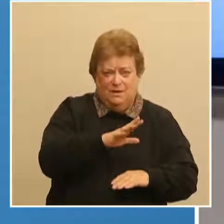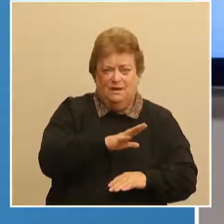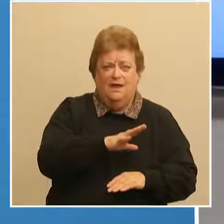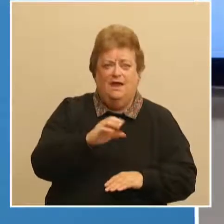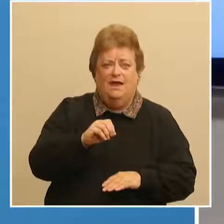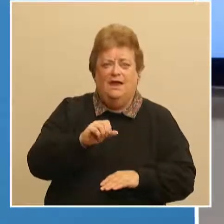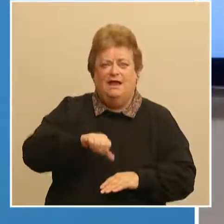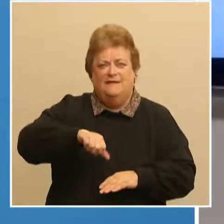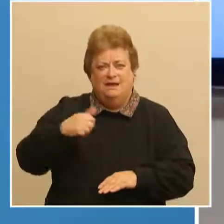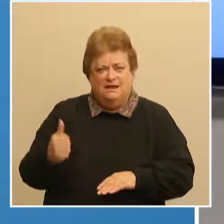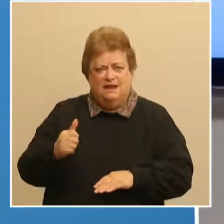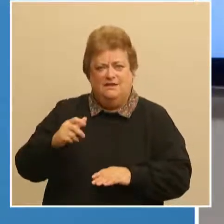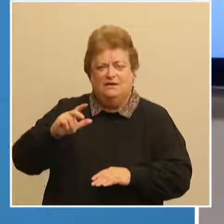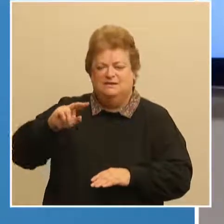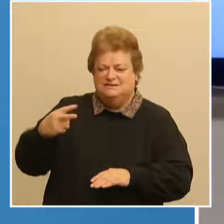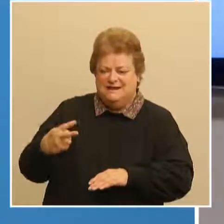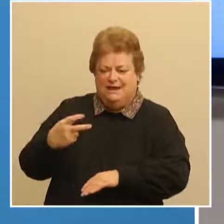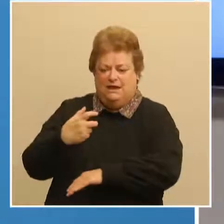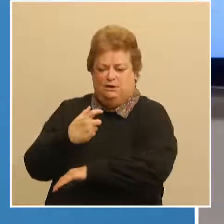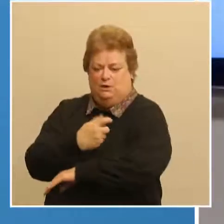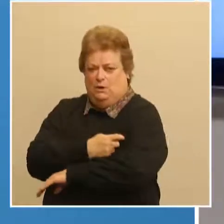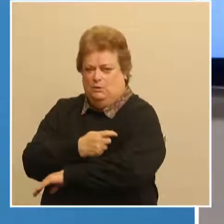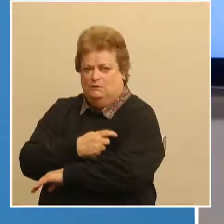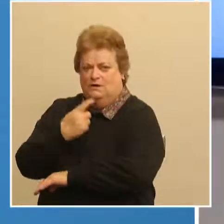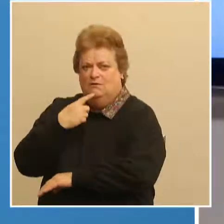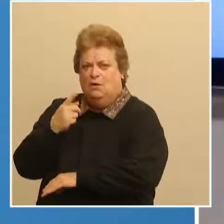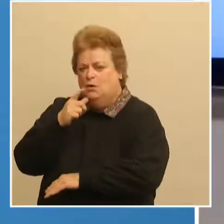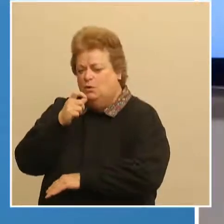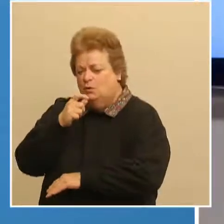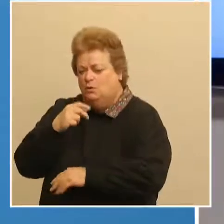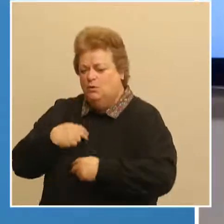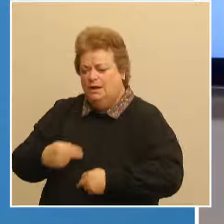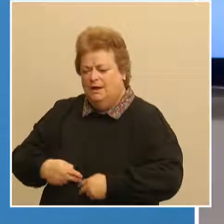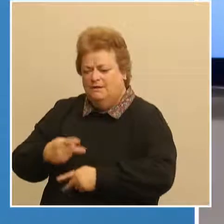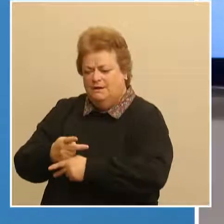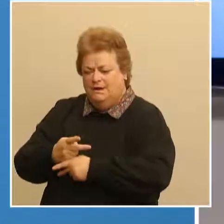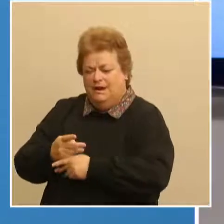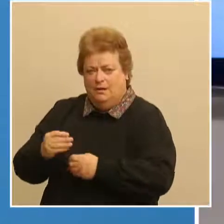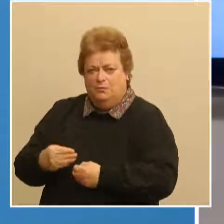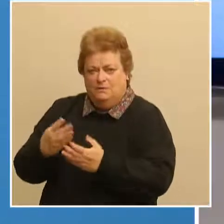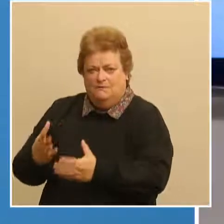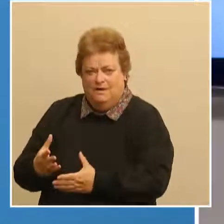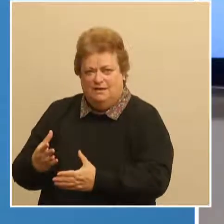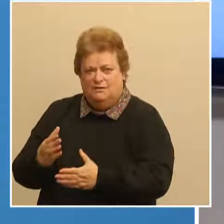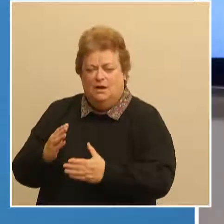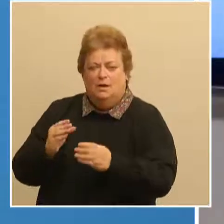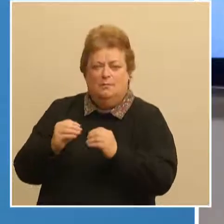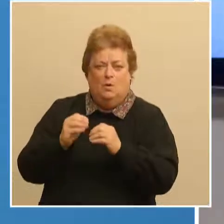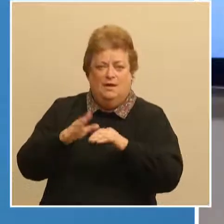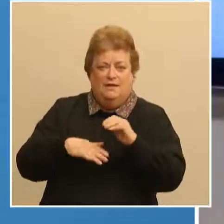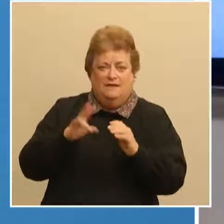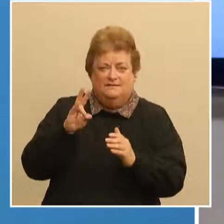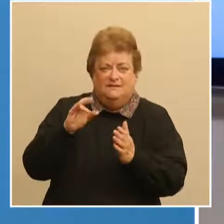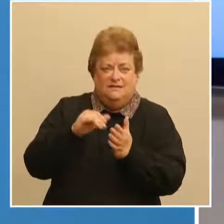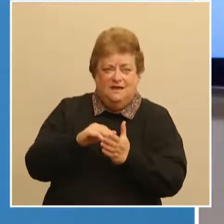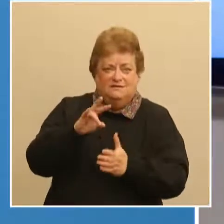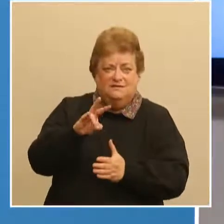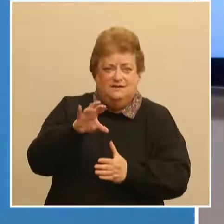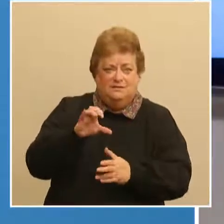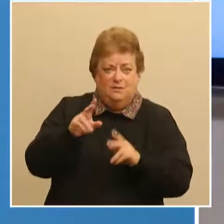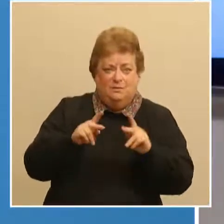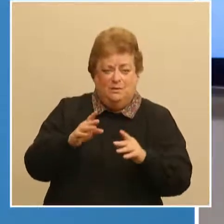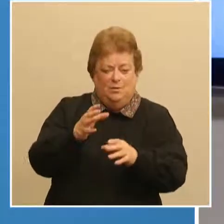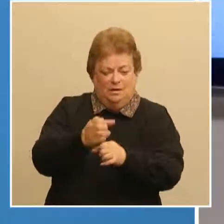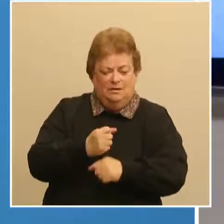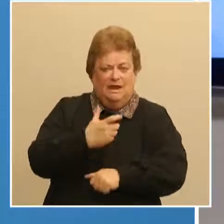and then we had a second dose clinic for healthcare providers. More than 7,700 people received vaccine between